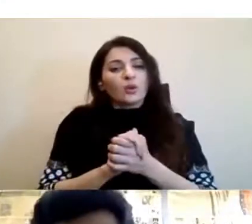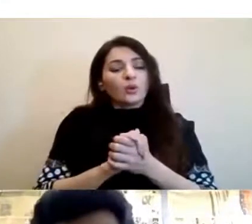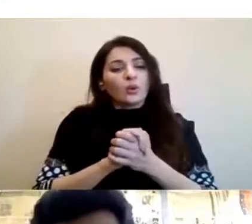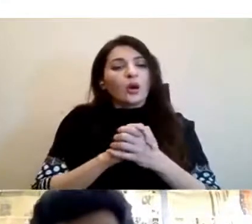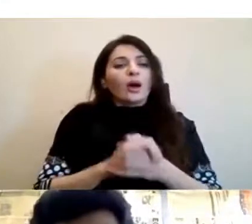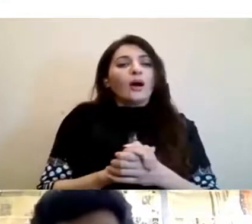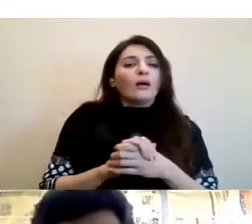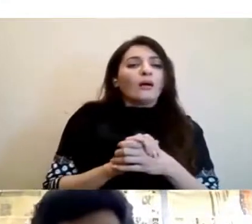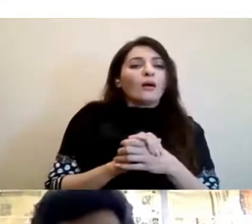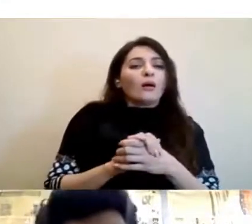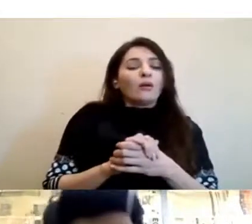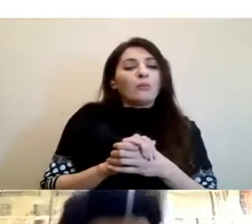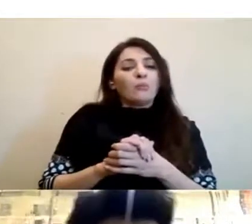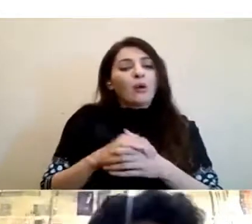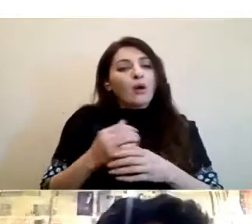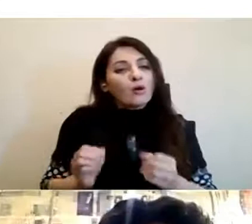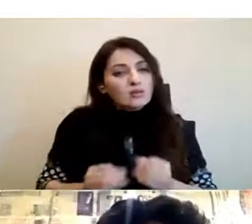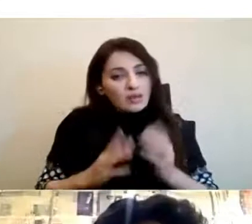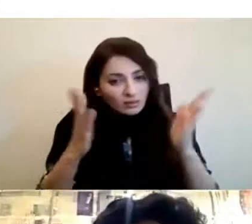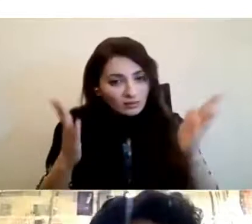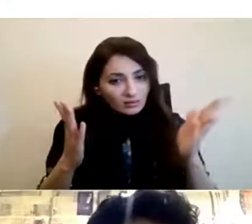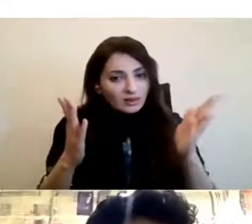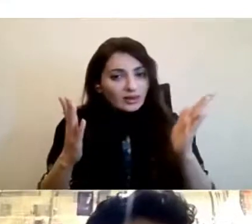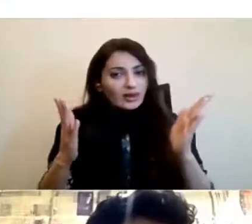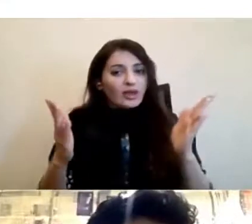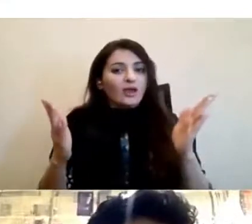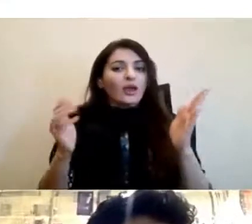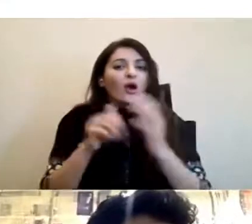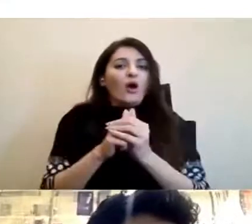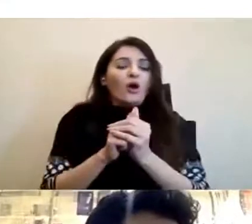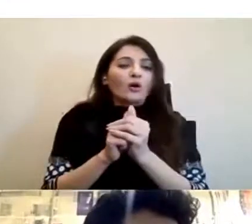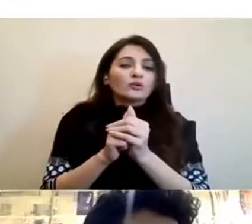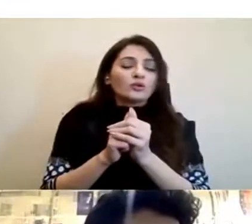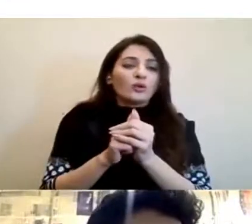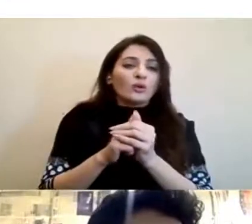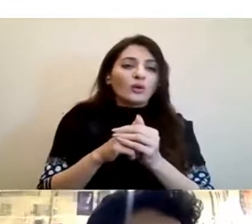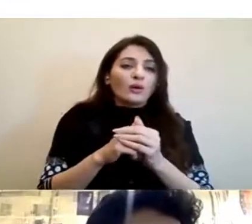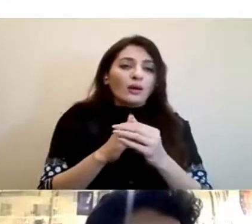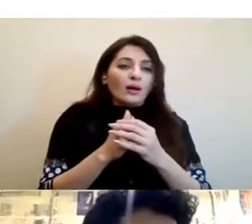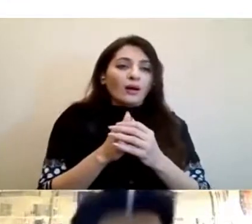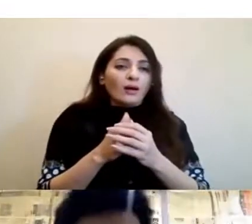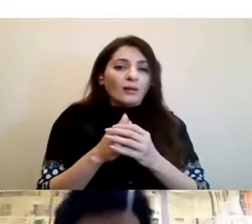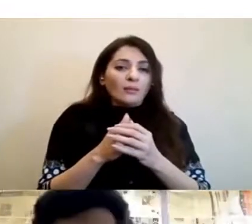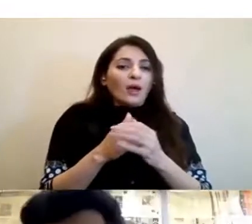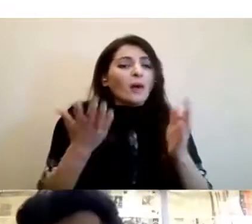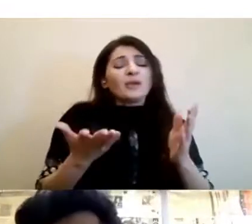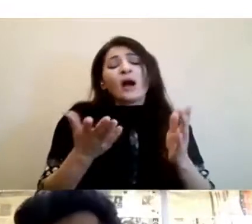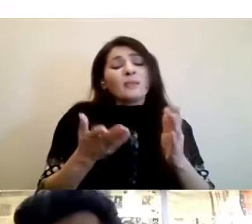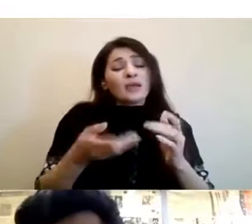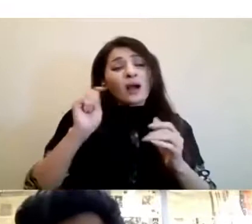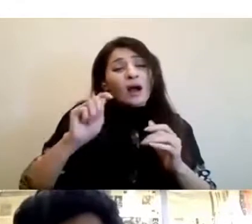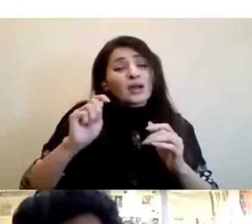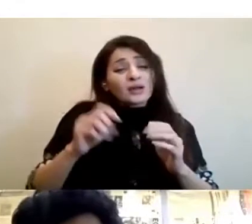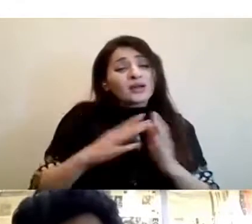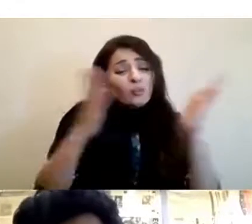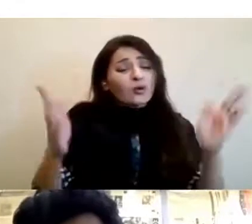democratizing, potentially transformation technologies. So now it's time, this is the kind of thing where we need to walk the talk. So one thing we have going for us in the